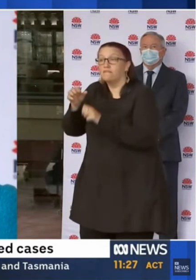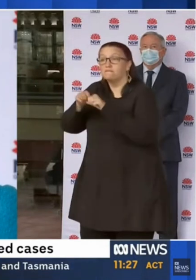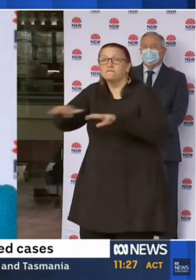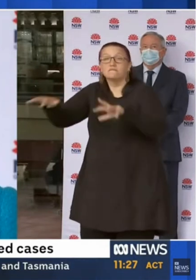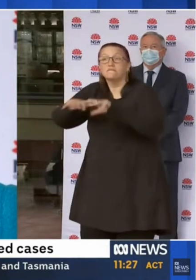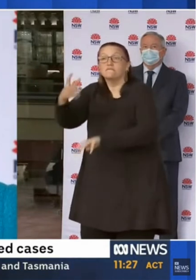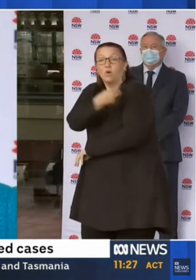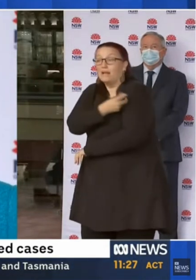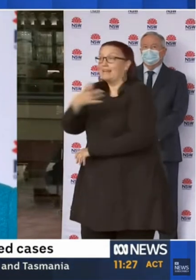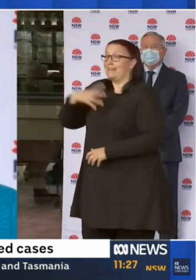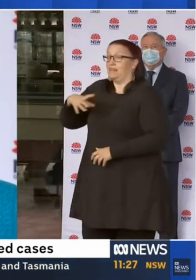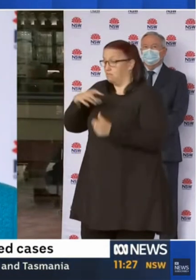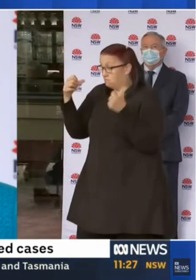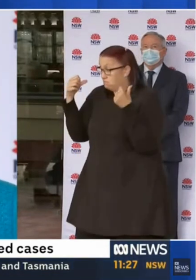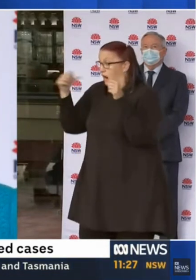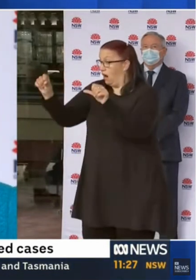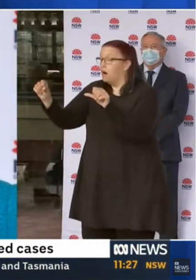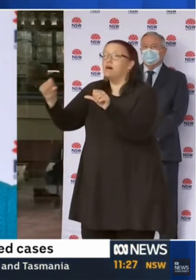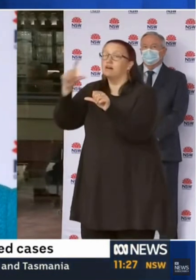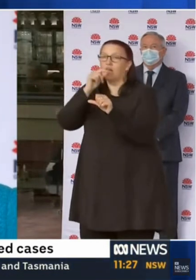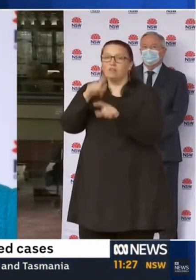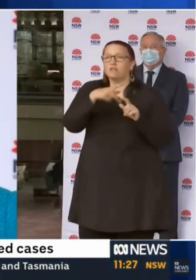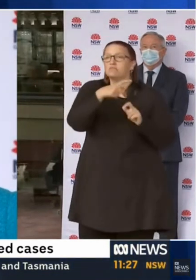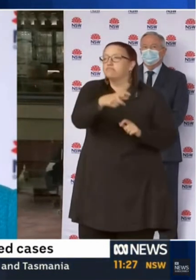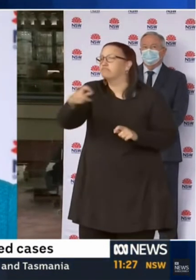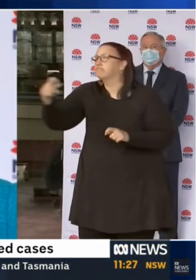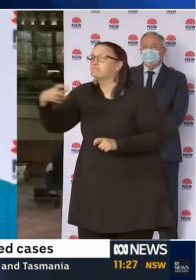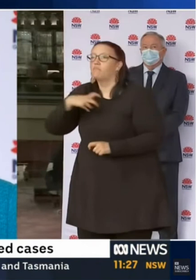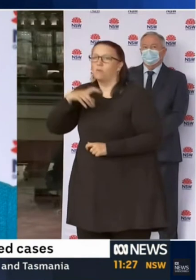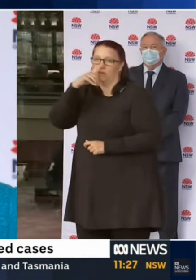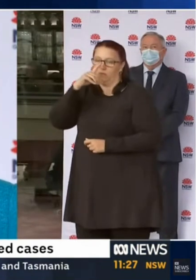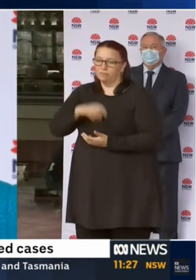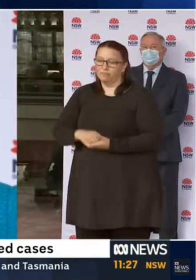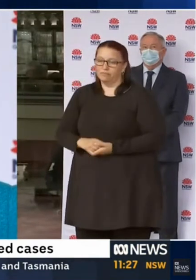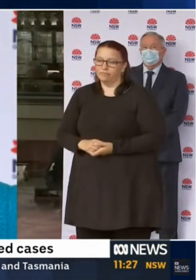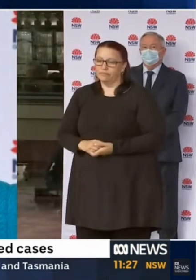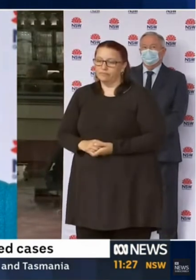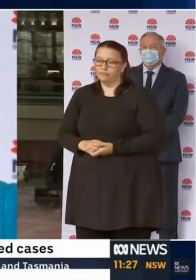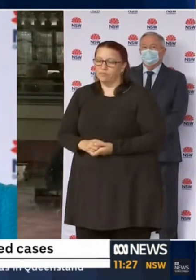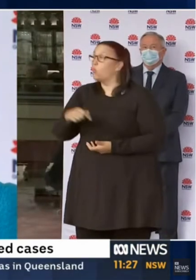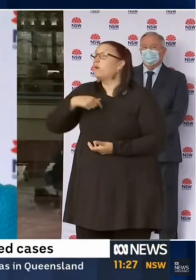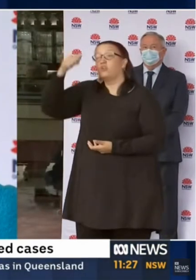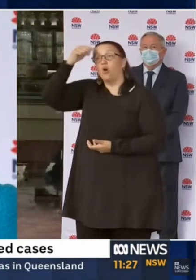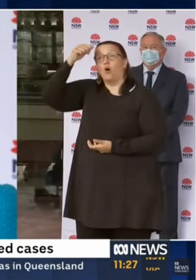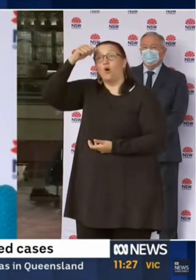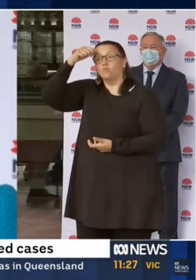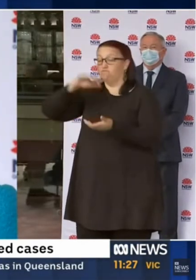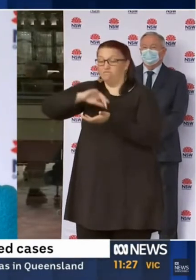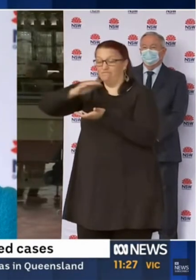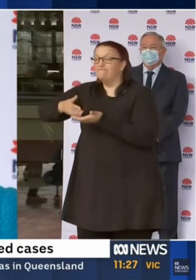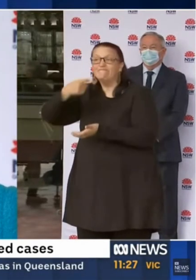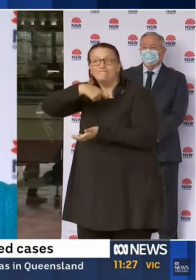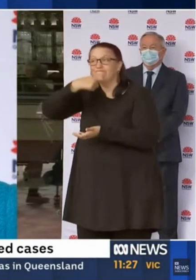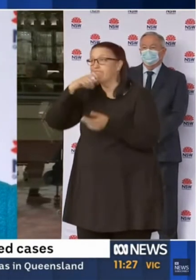rollout and to make sure that when those extra doses arrive later in the year that everybody who wants the jab has access to it that is our